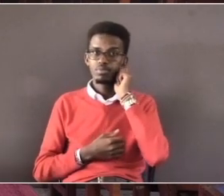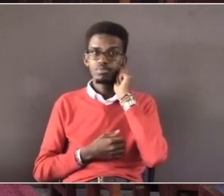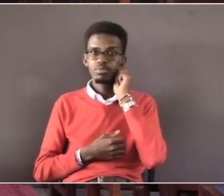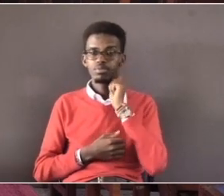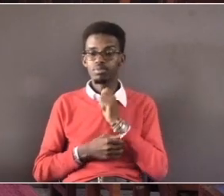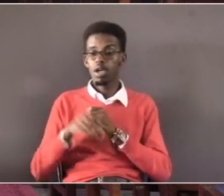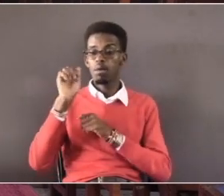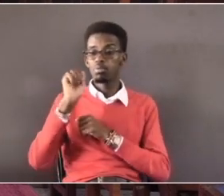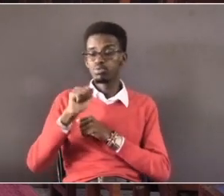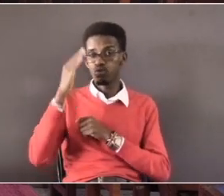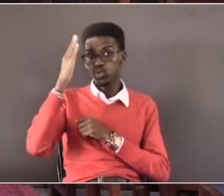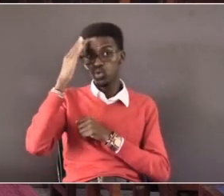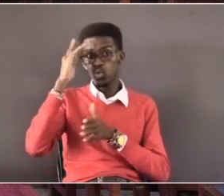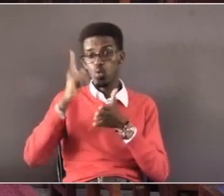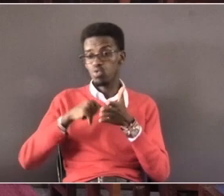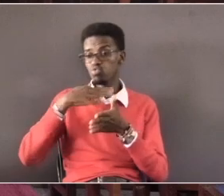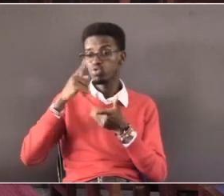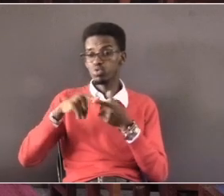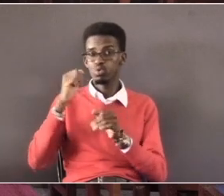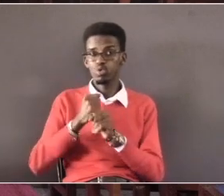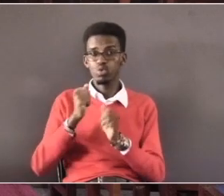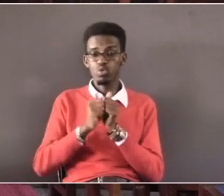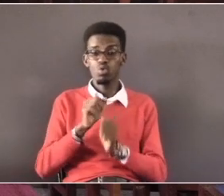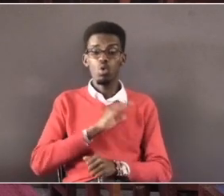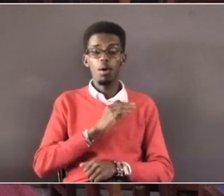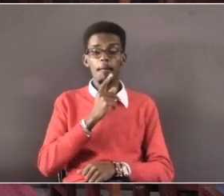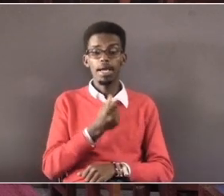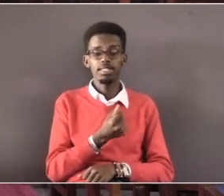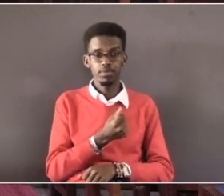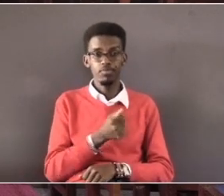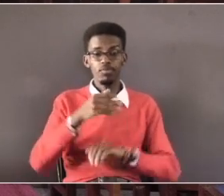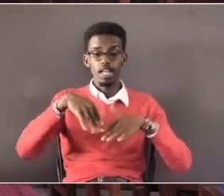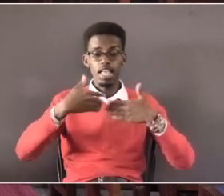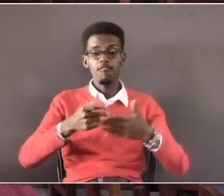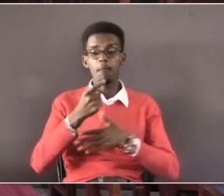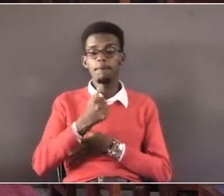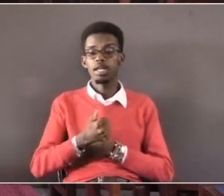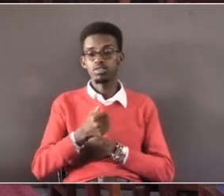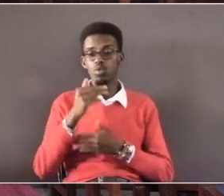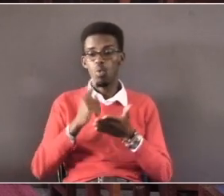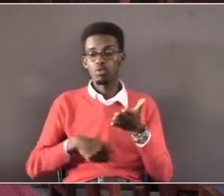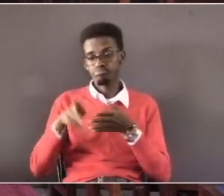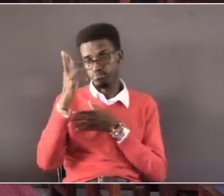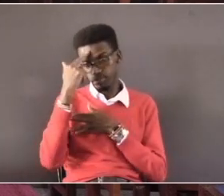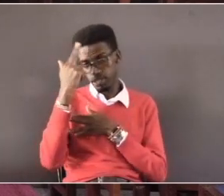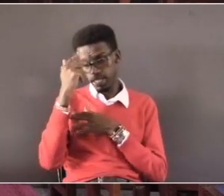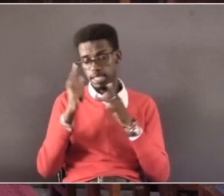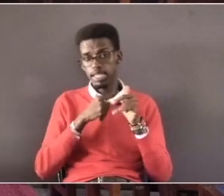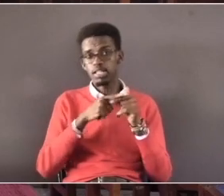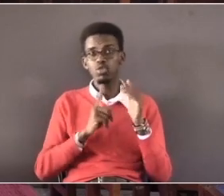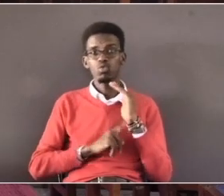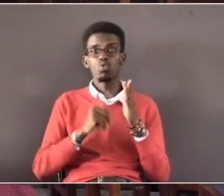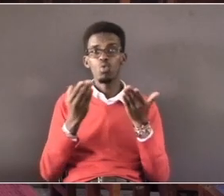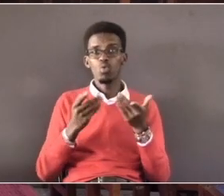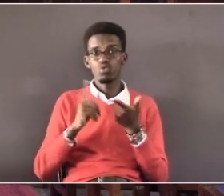can you know what you want to do with your money? Give your money a purpose. If you don't, usipoonesha pesa